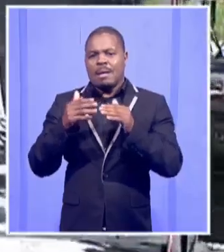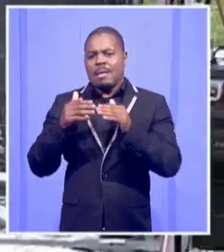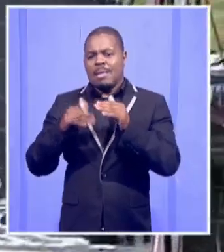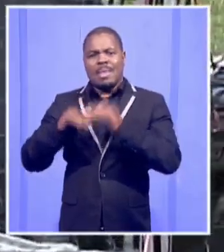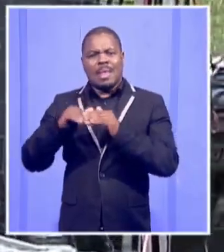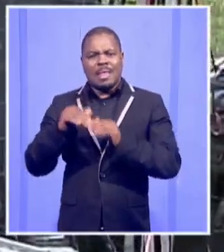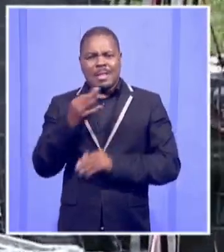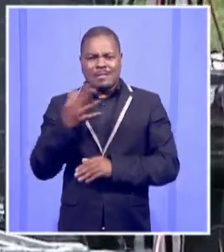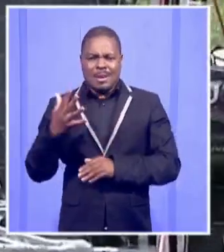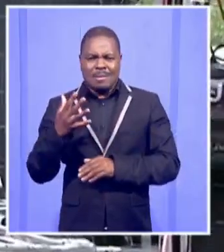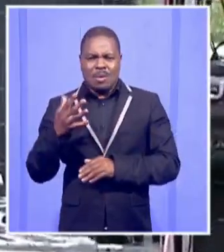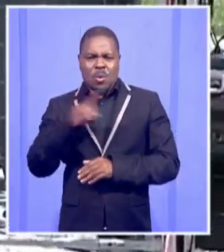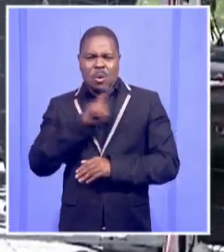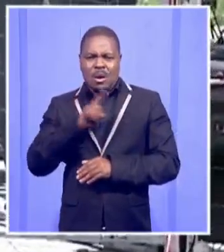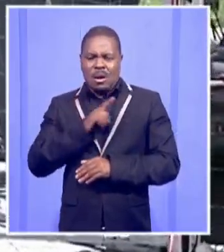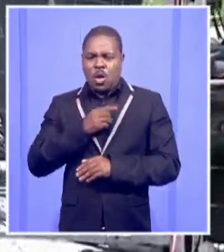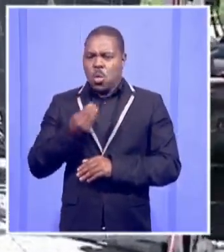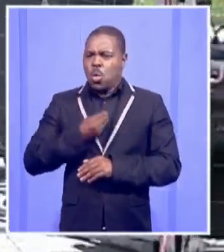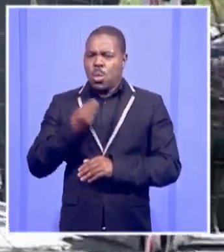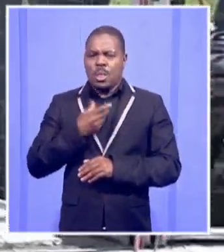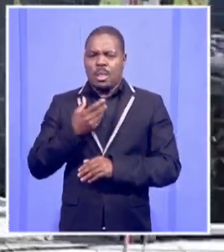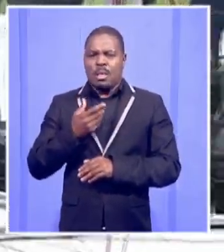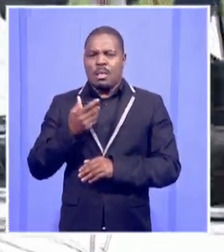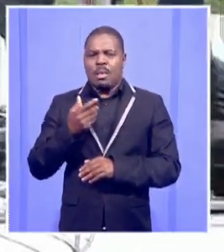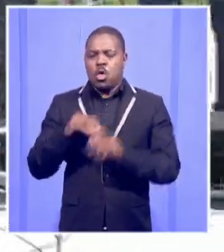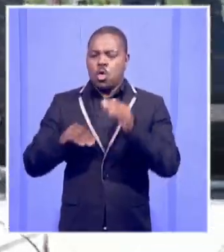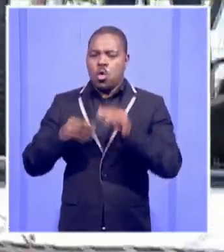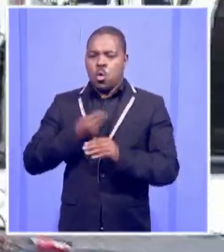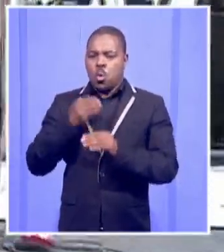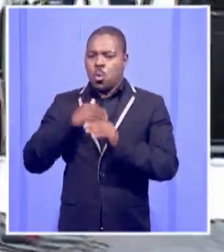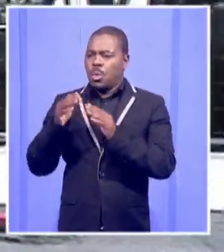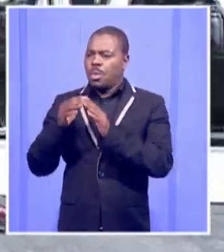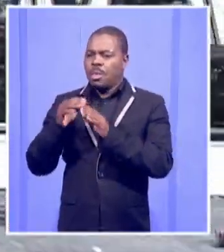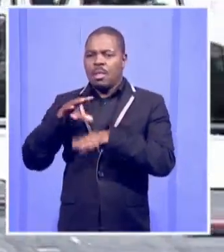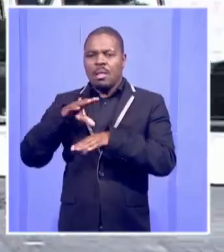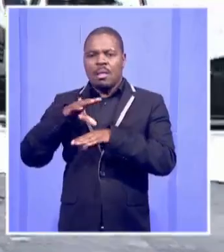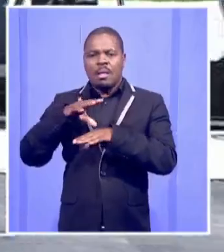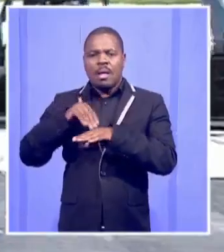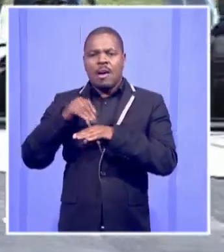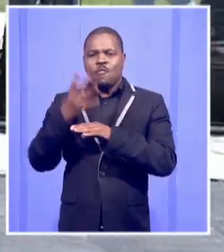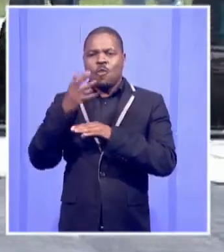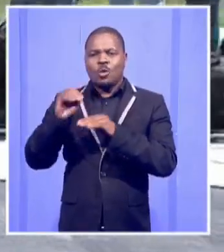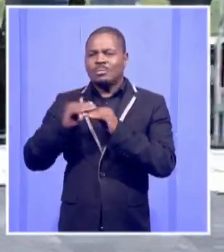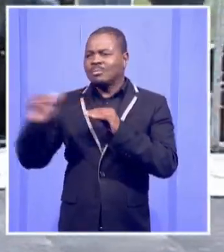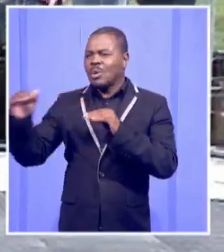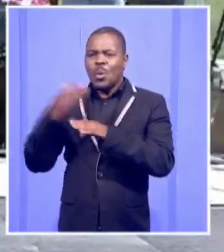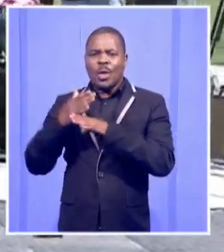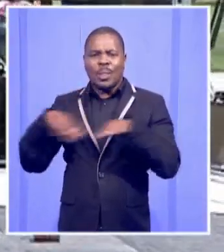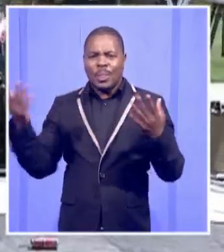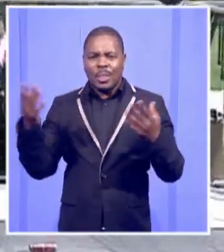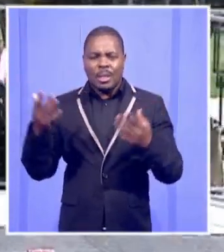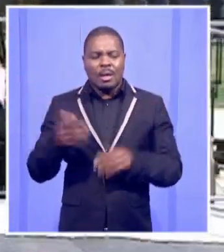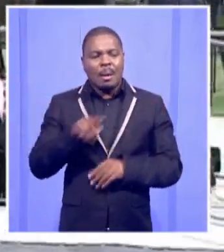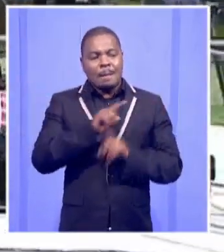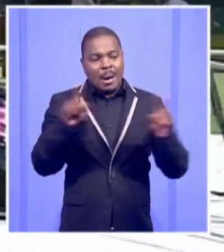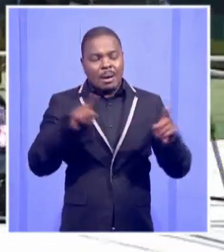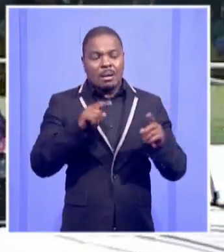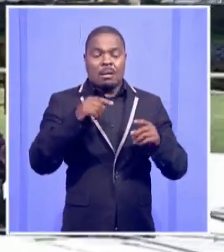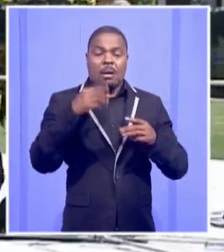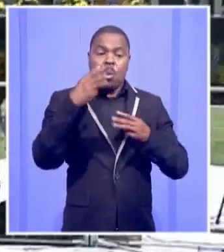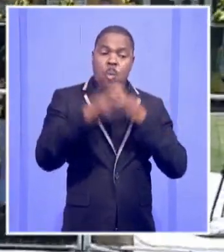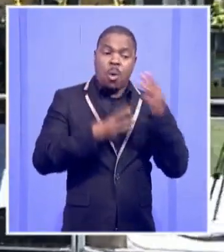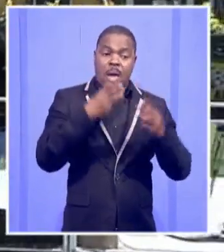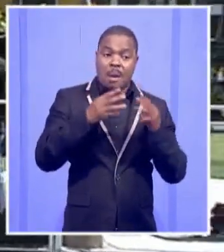not accommodate the youth. Youth beyond 40, they are not working, but the unemployment grant hopefully is